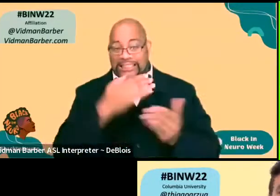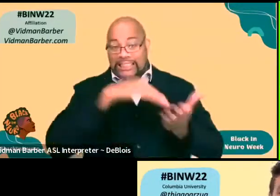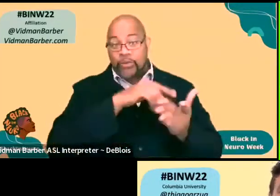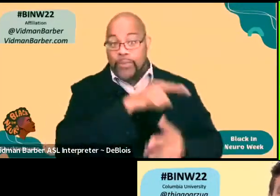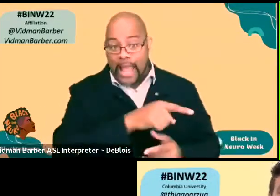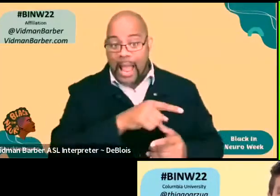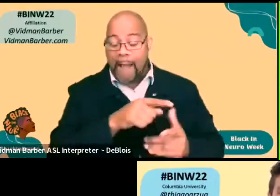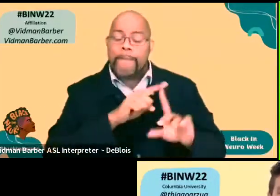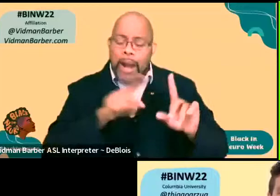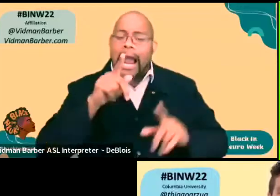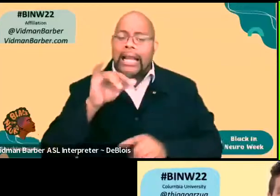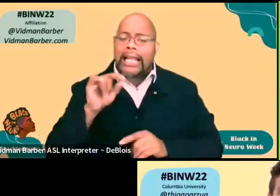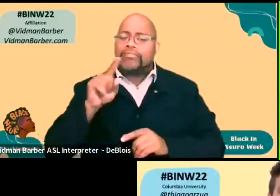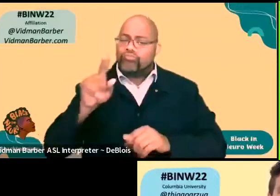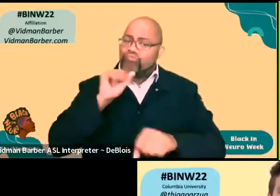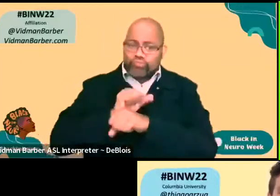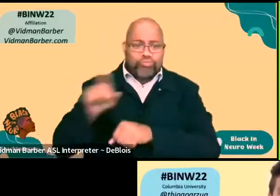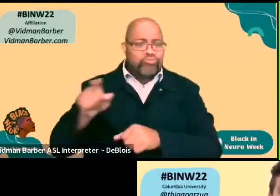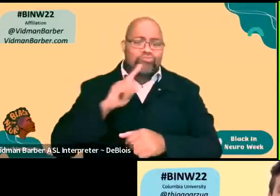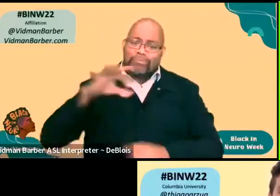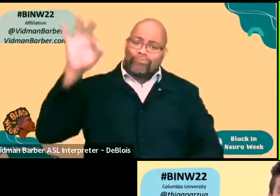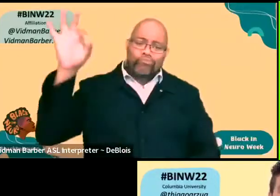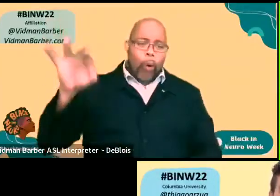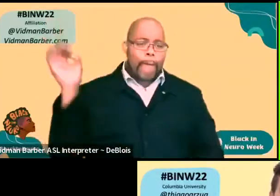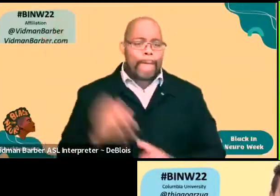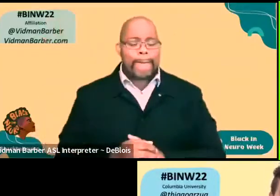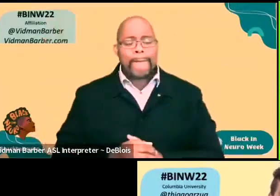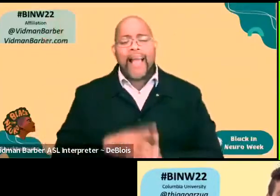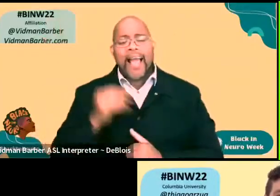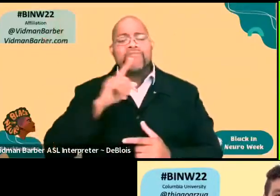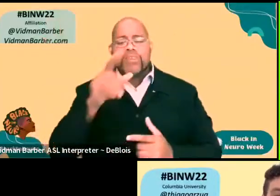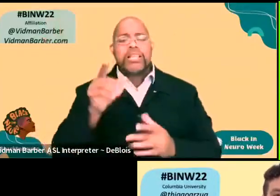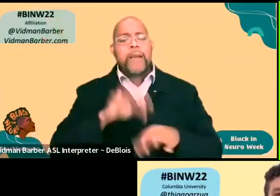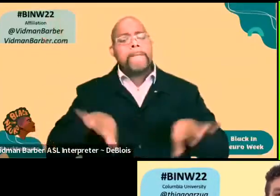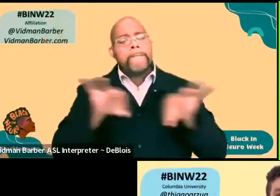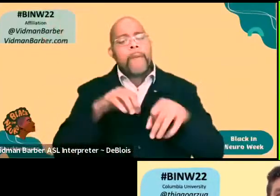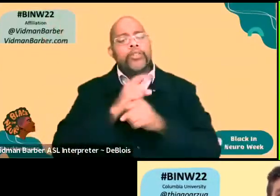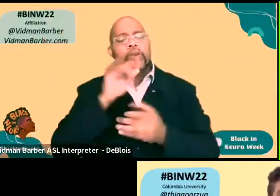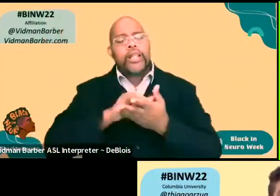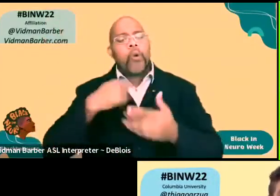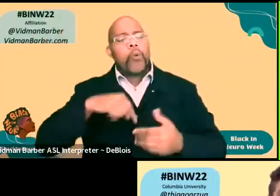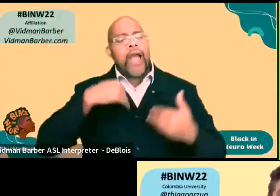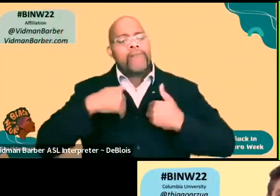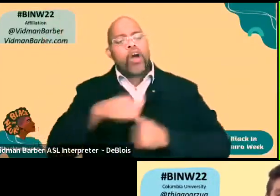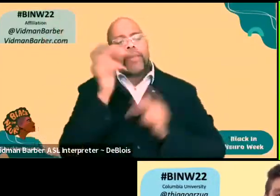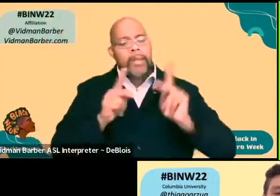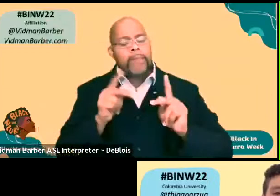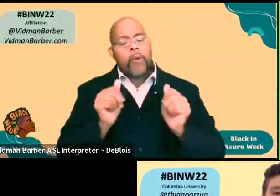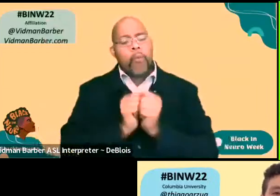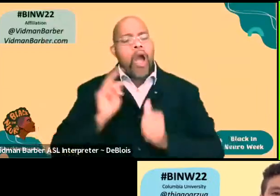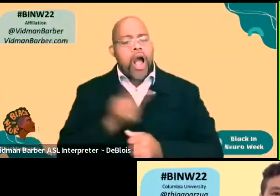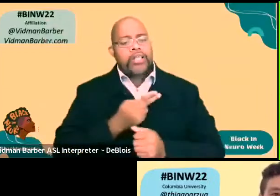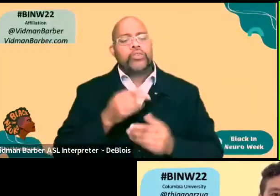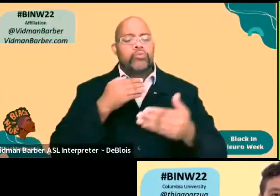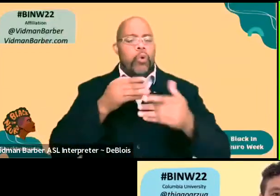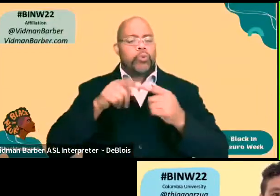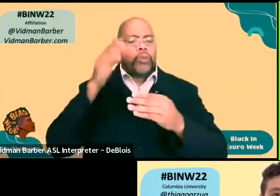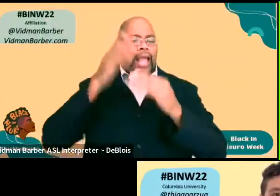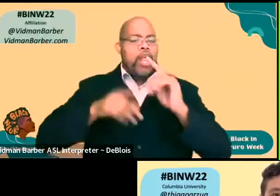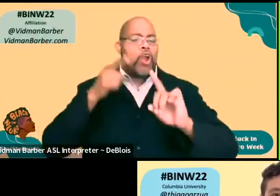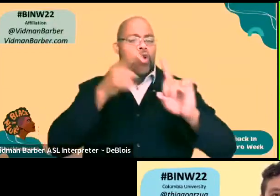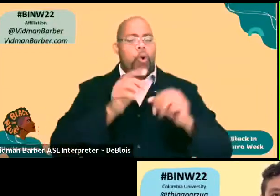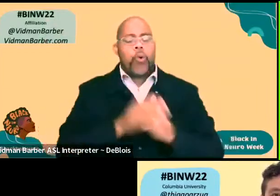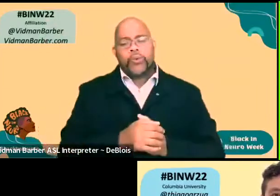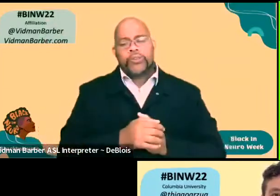like Kate's the truth. She's super dope. And it's really important to make sure that we have other people with us towards the end goal, right?